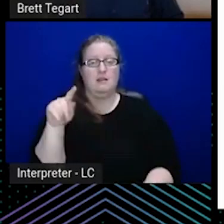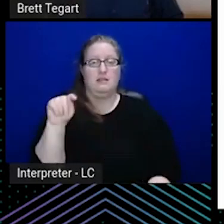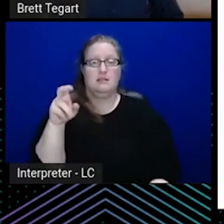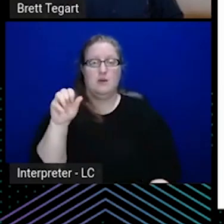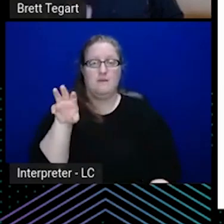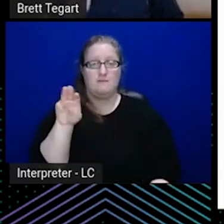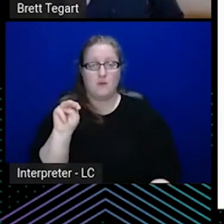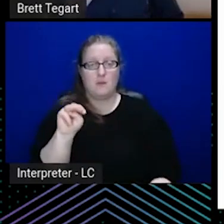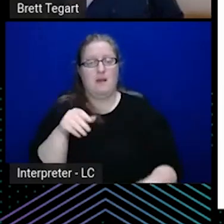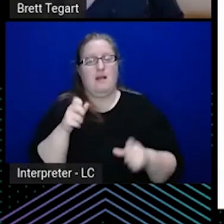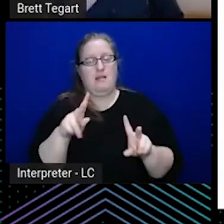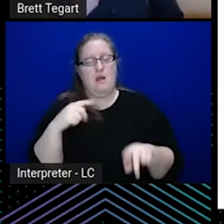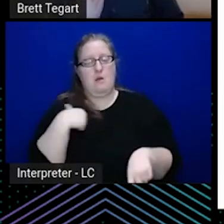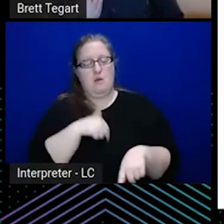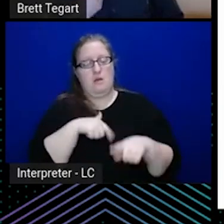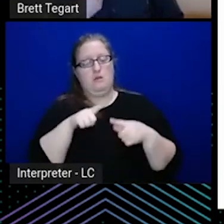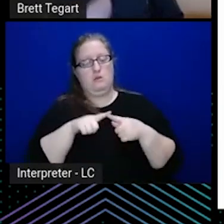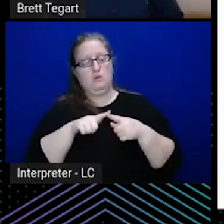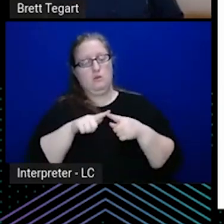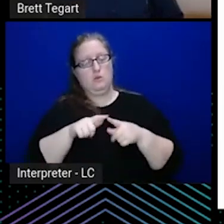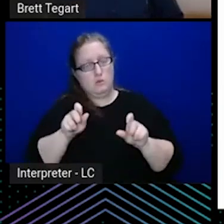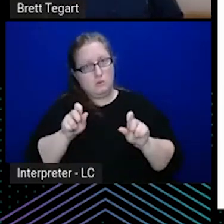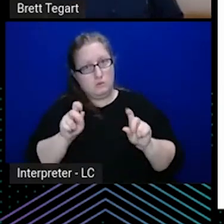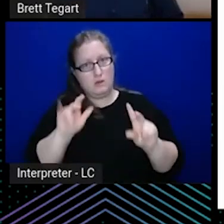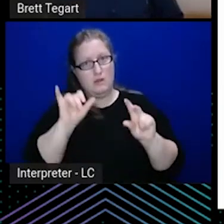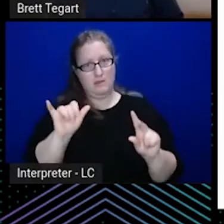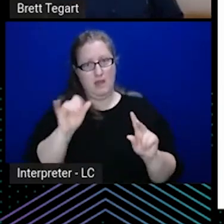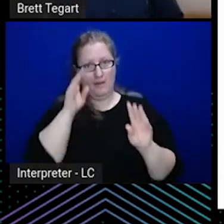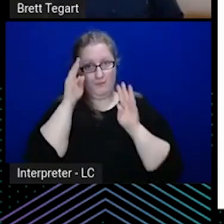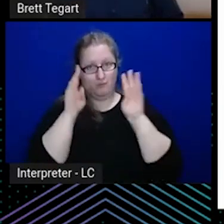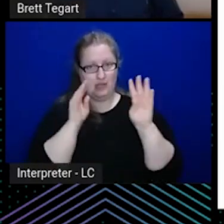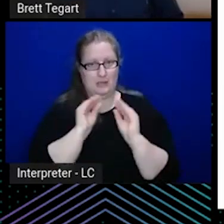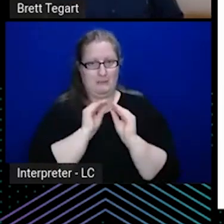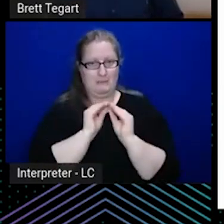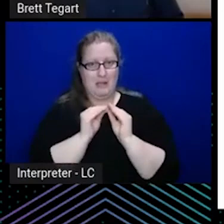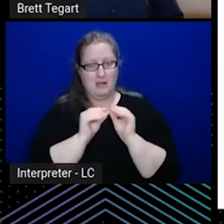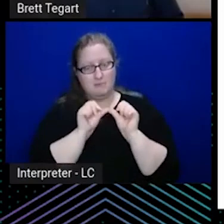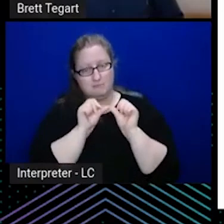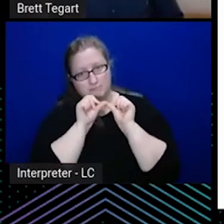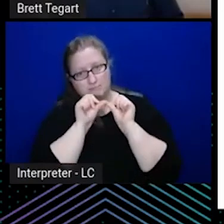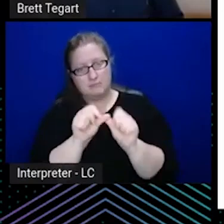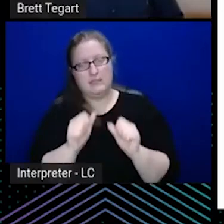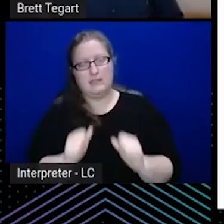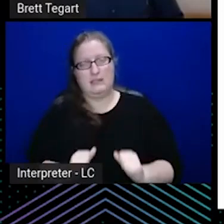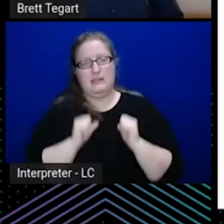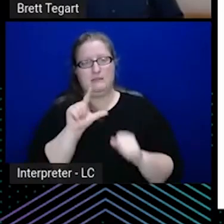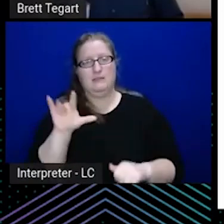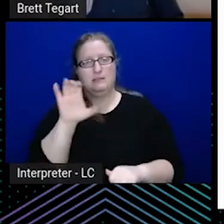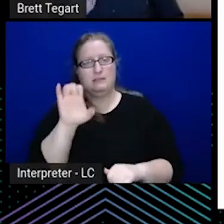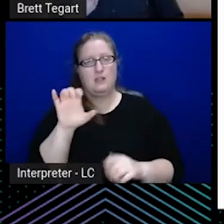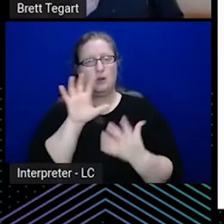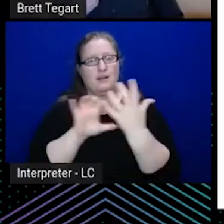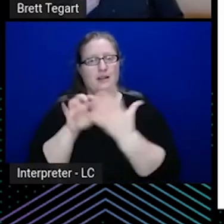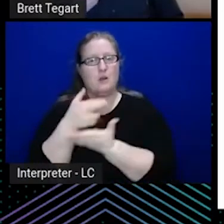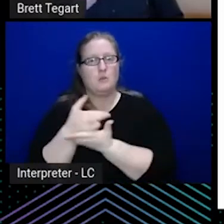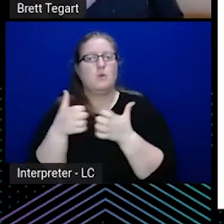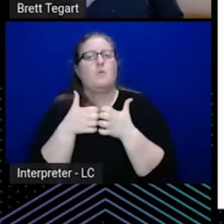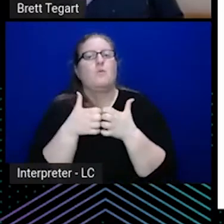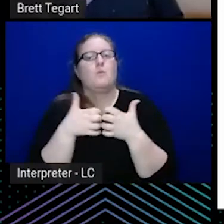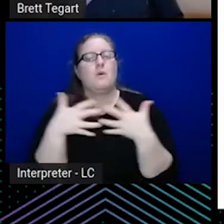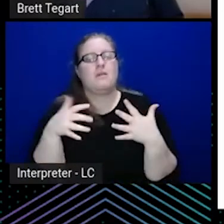enact the creation and maintenance and lifecycle of cloud resources without having to